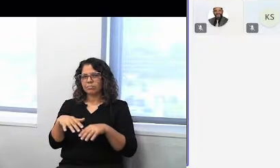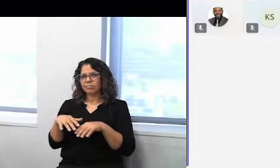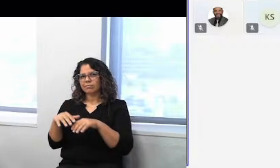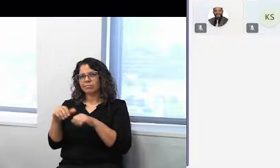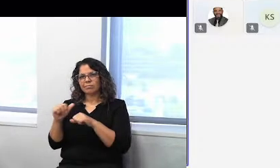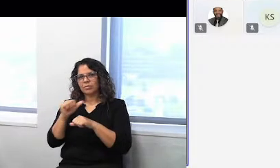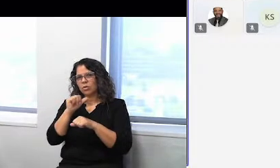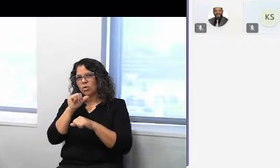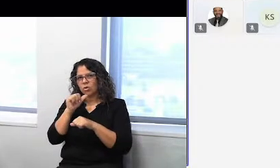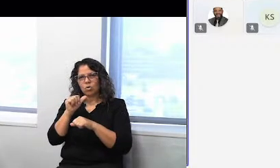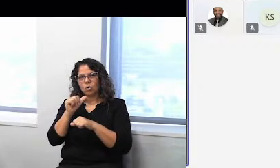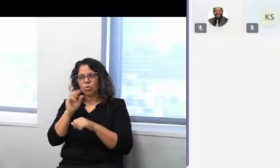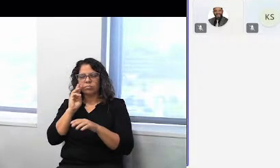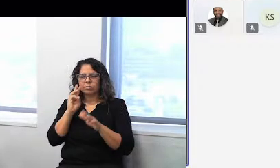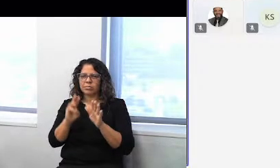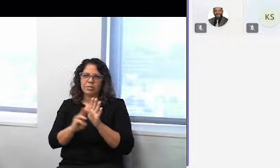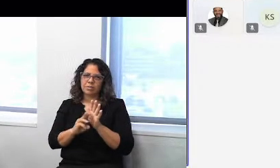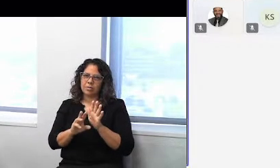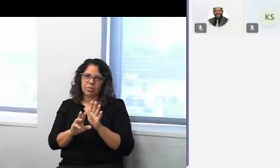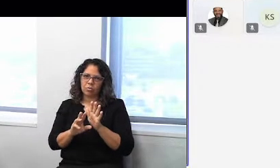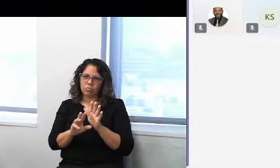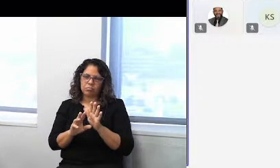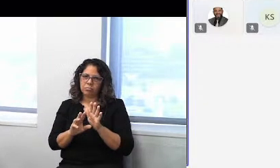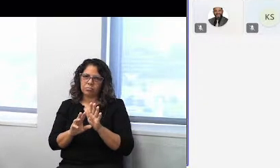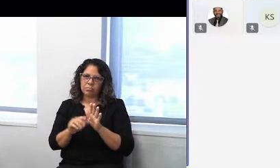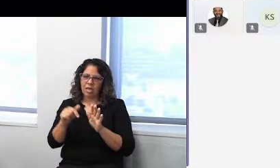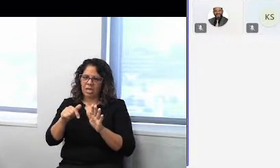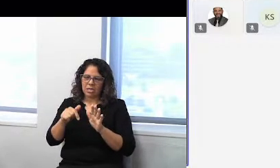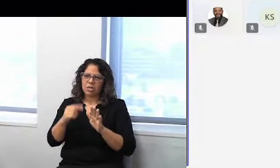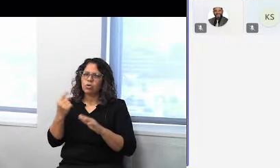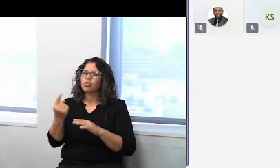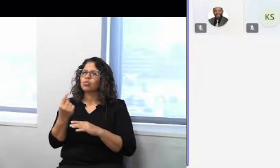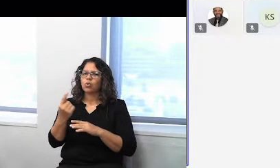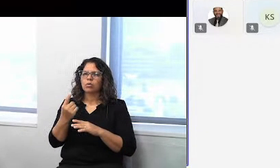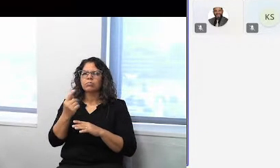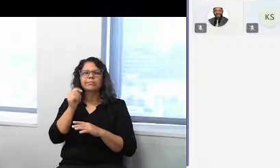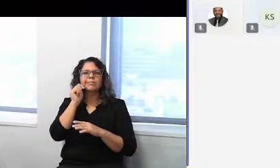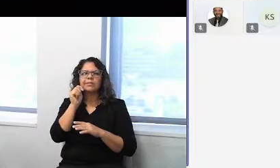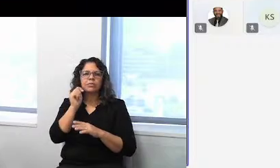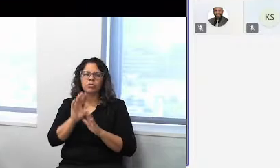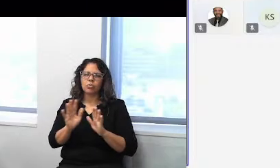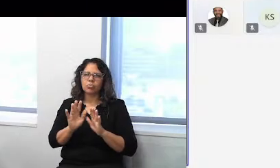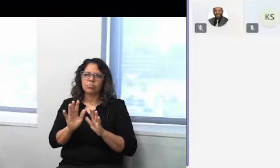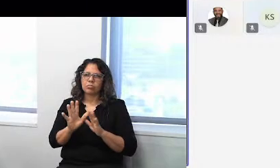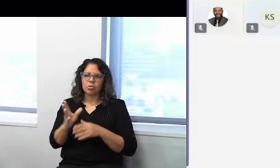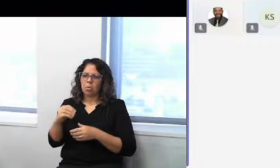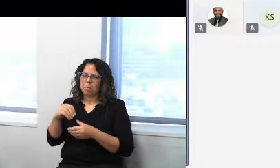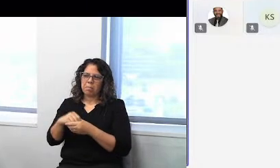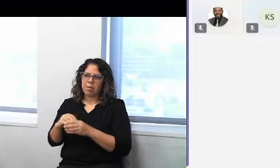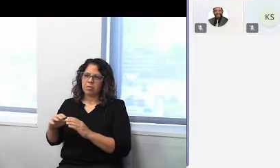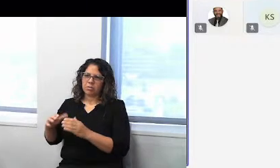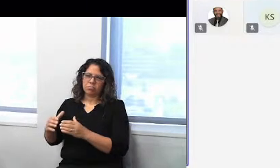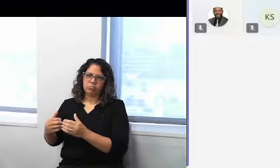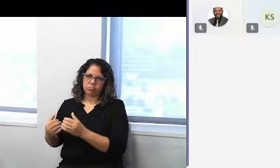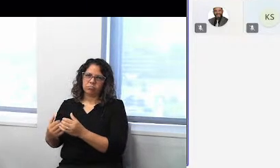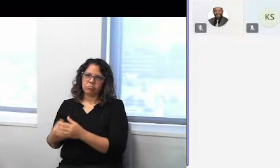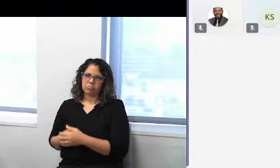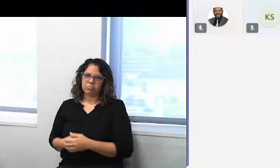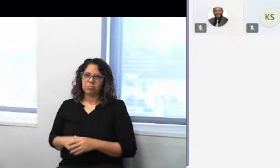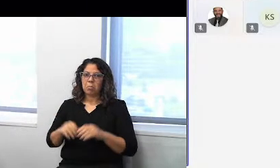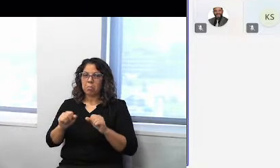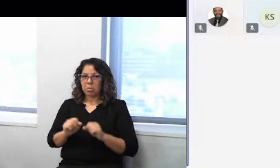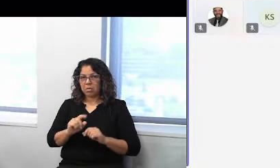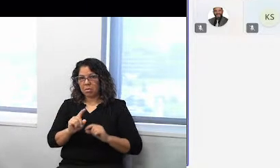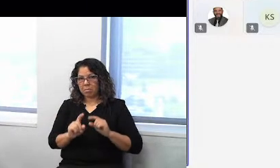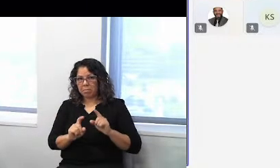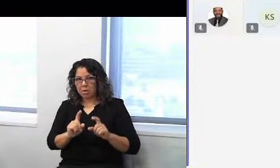at all, which means he is here strictly as a party. And as a party, he is permitted to ask questions. And as I do